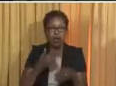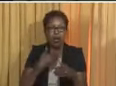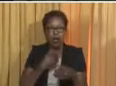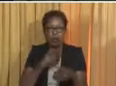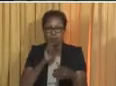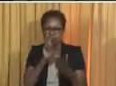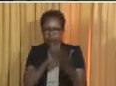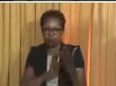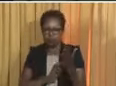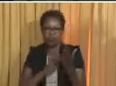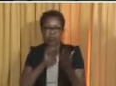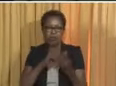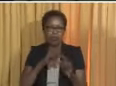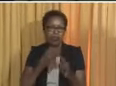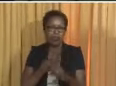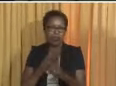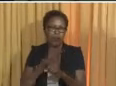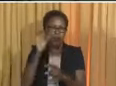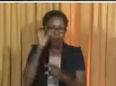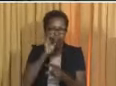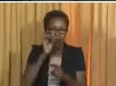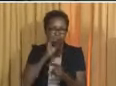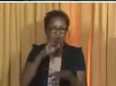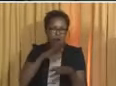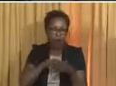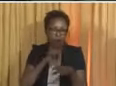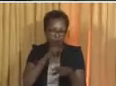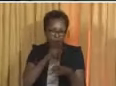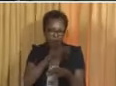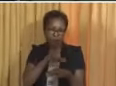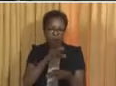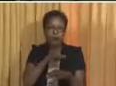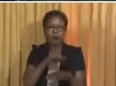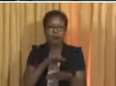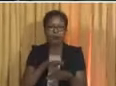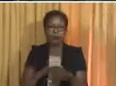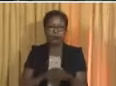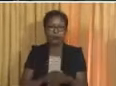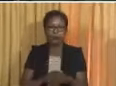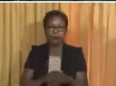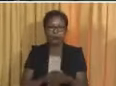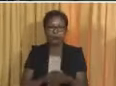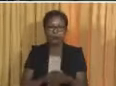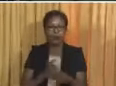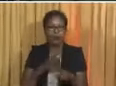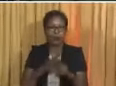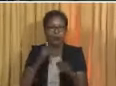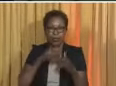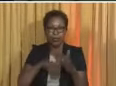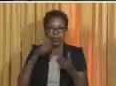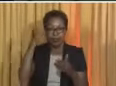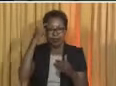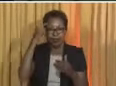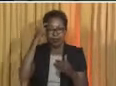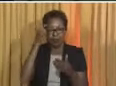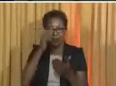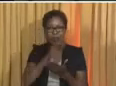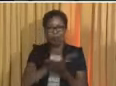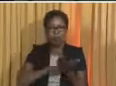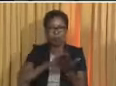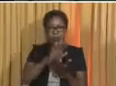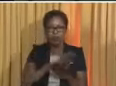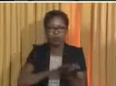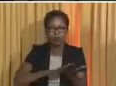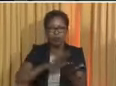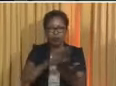opinions on the definition of a legal doctrine, but to my mind, the basic structure doctrine as